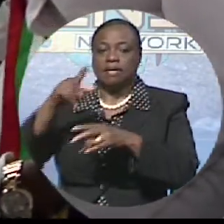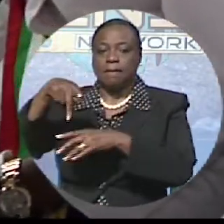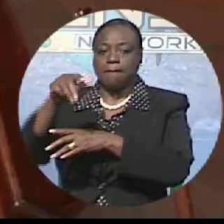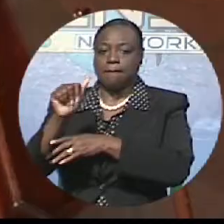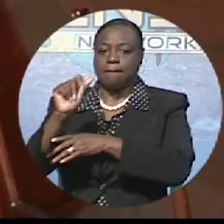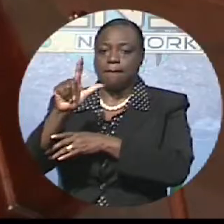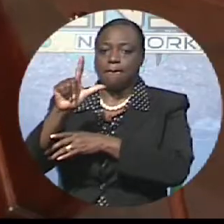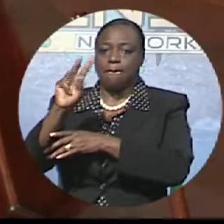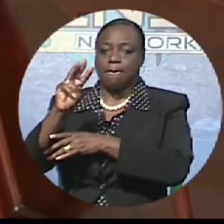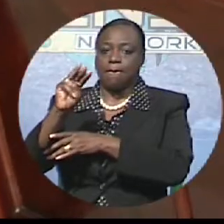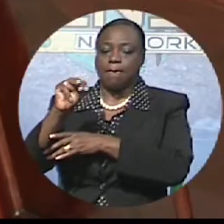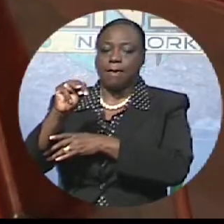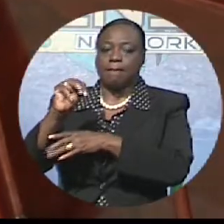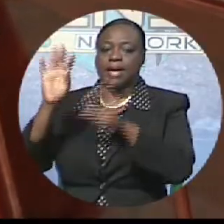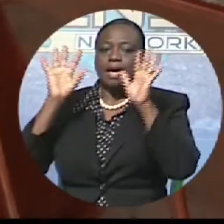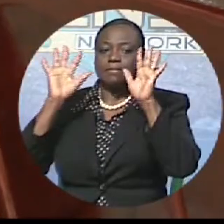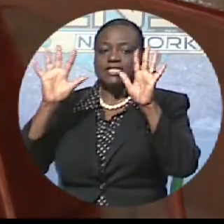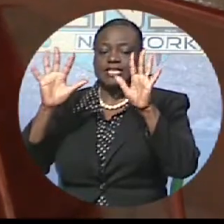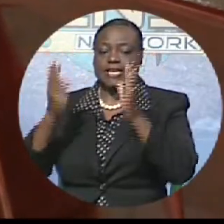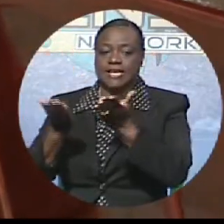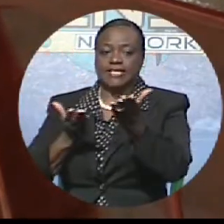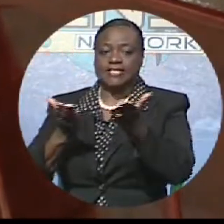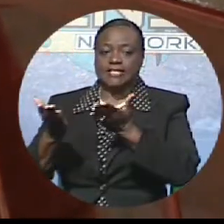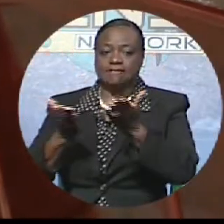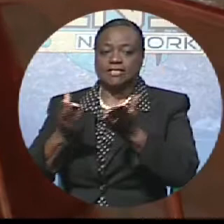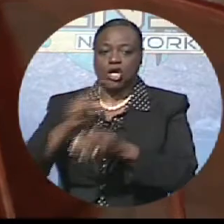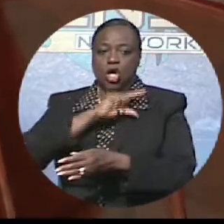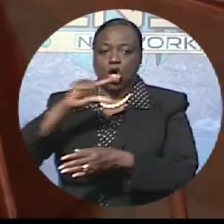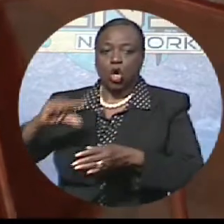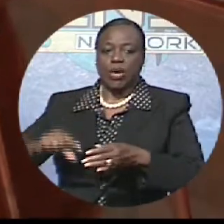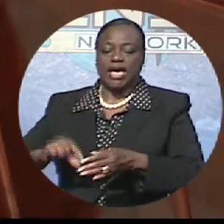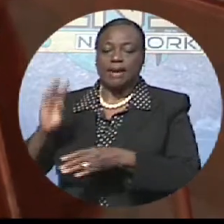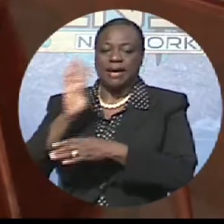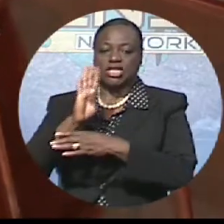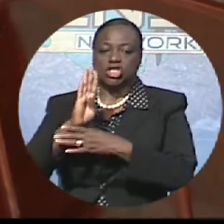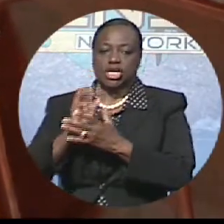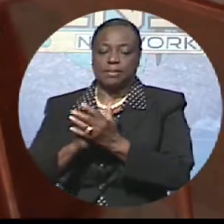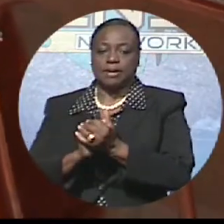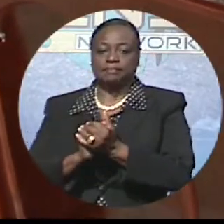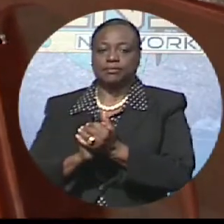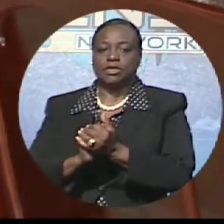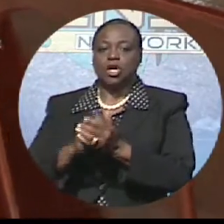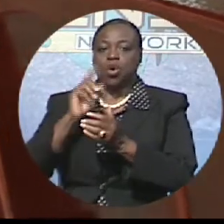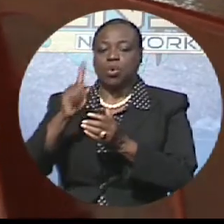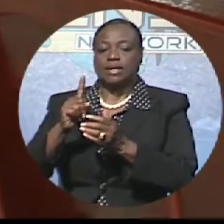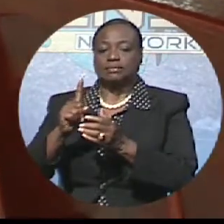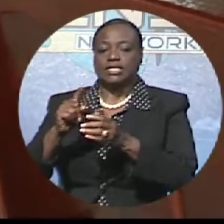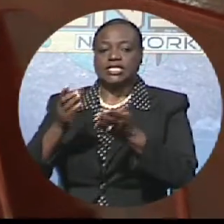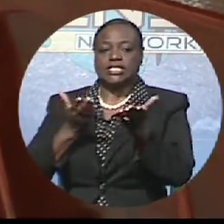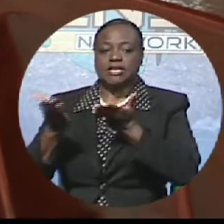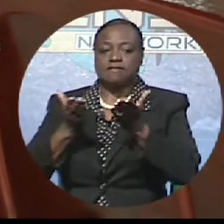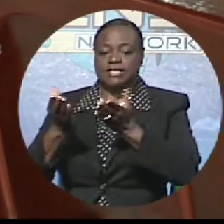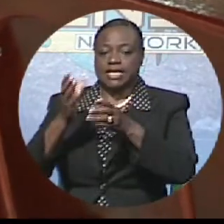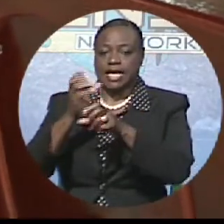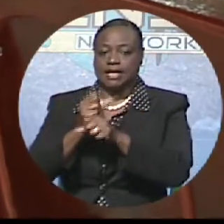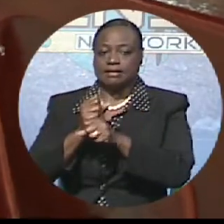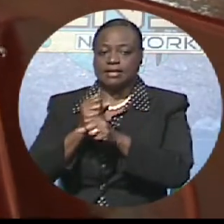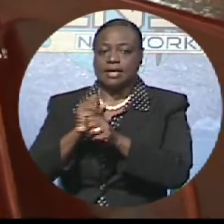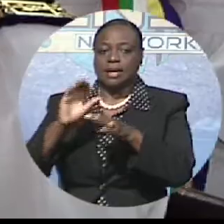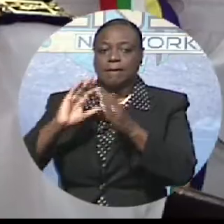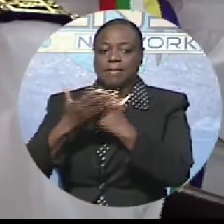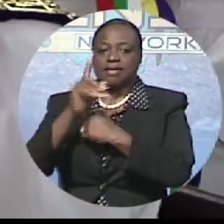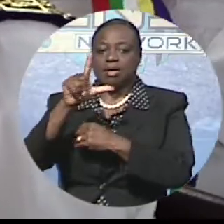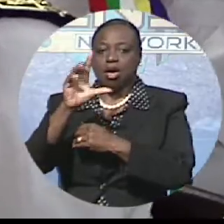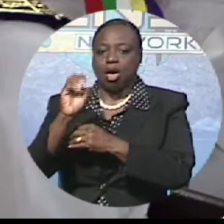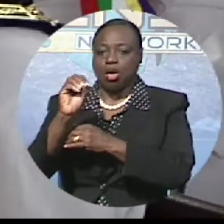Eastern Stars this afternoon at St. George's Anglican Church. The service was just one held by the lodge around the country and worldwide.